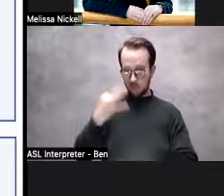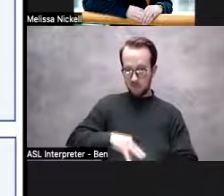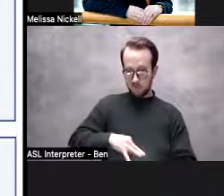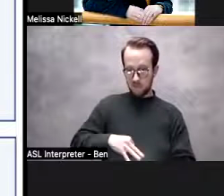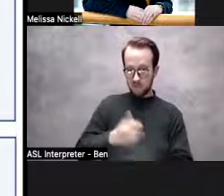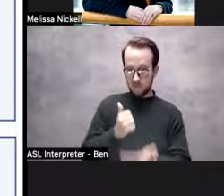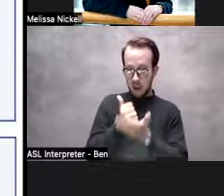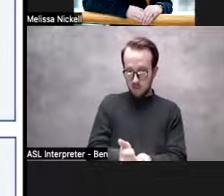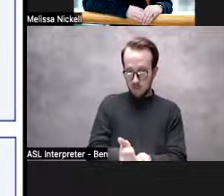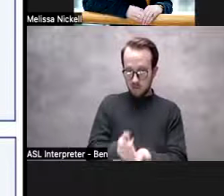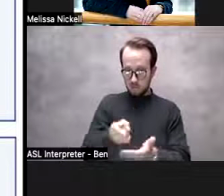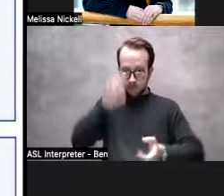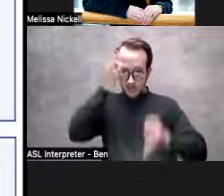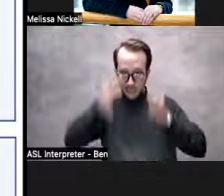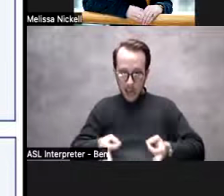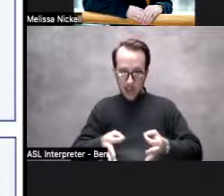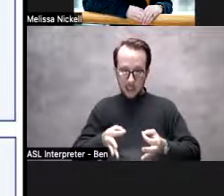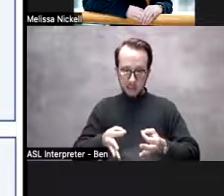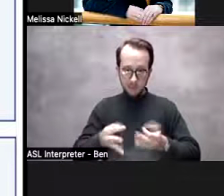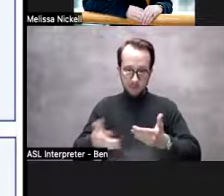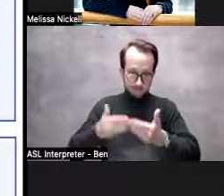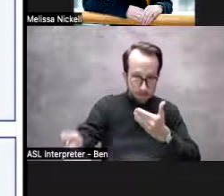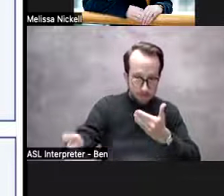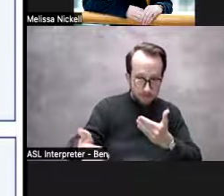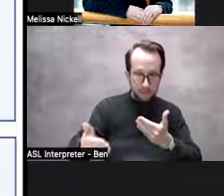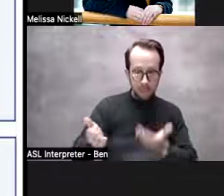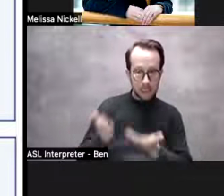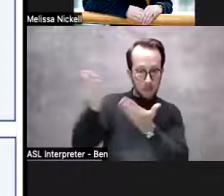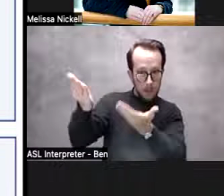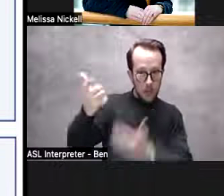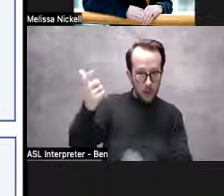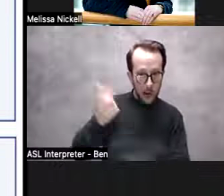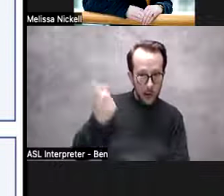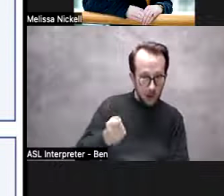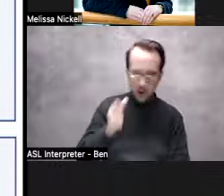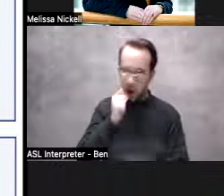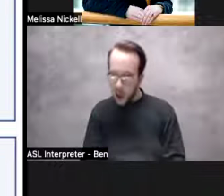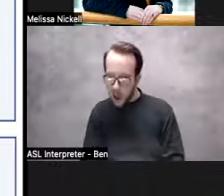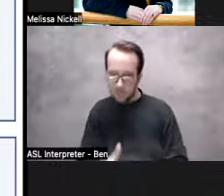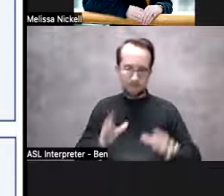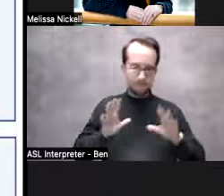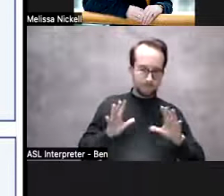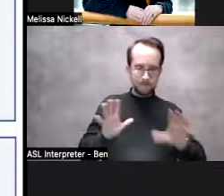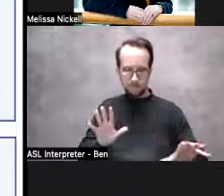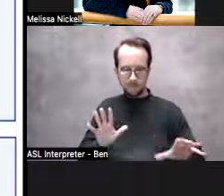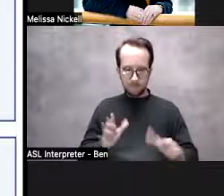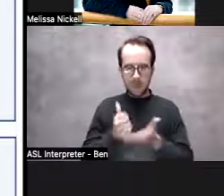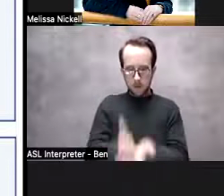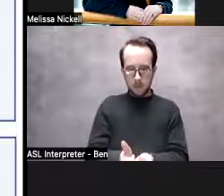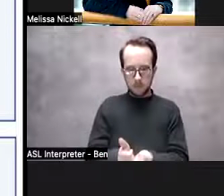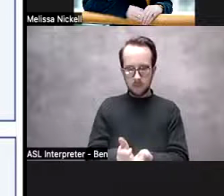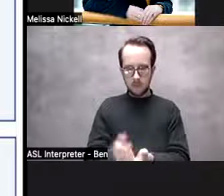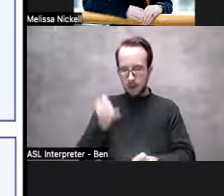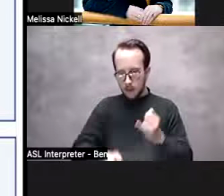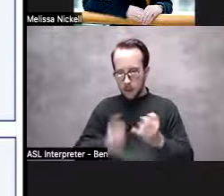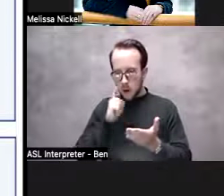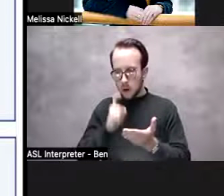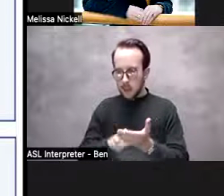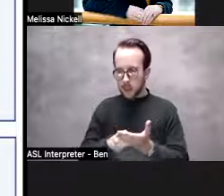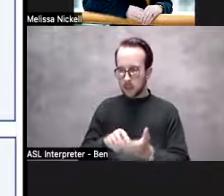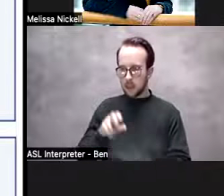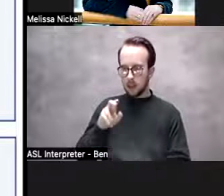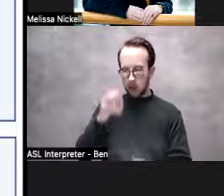determining whether you want to proceed in submitting a grant for that particular RFA. And then finally, notice of special interest, or NOSI,